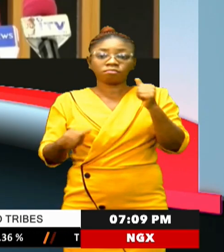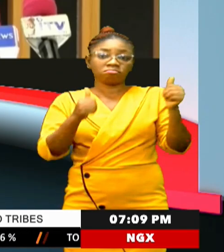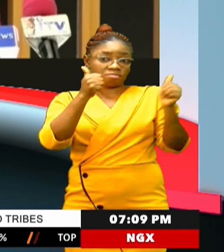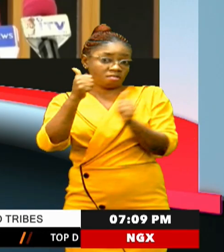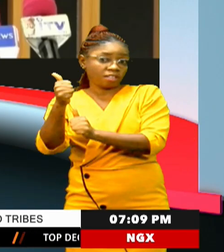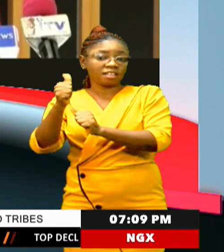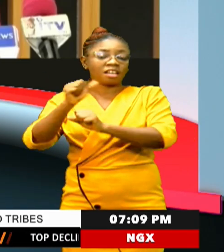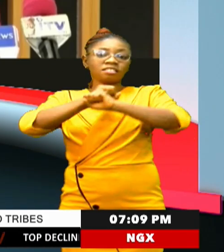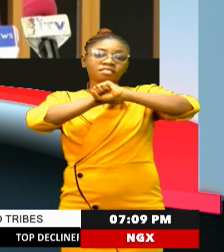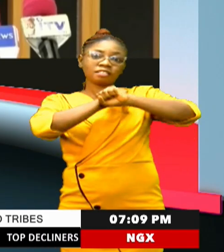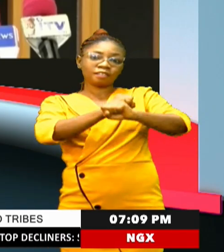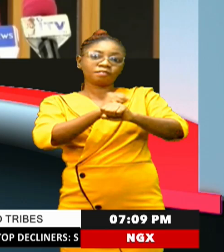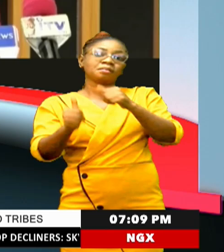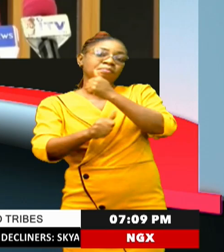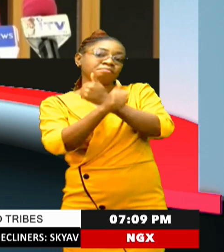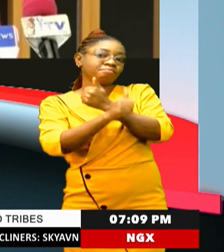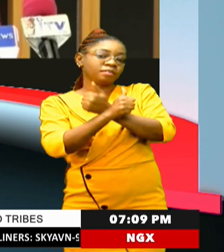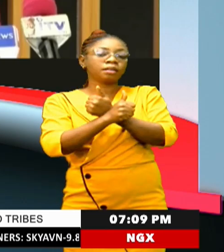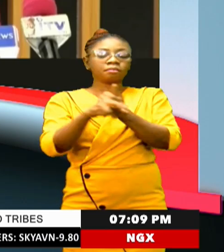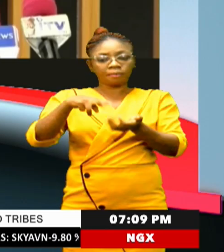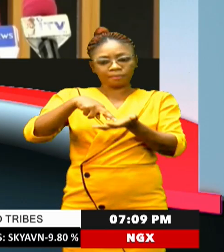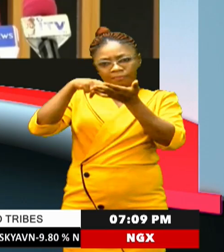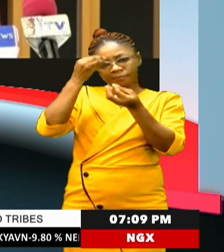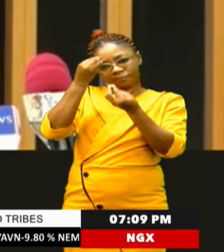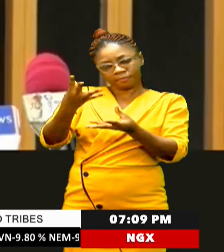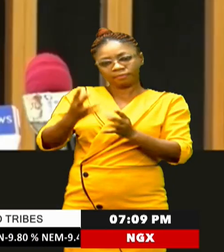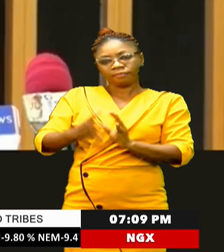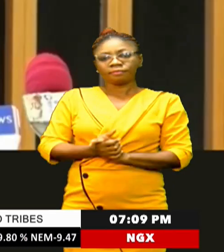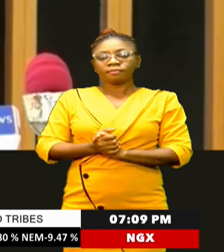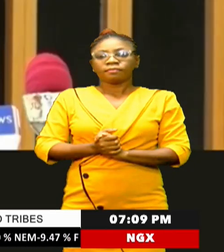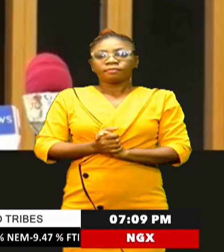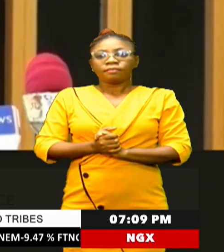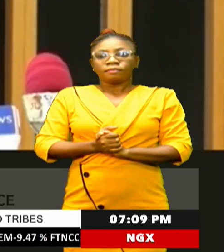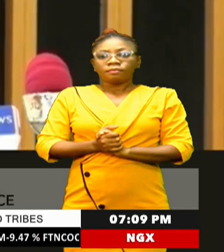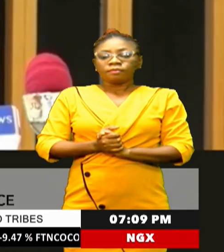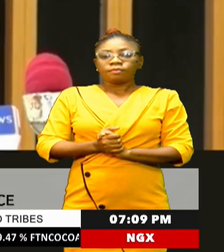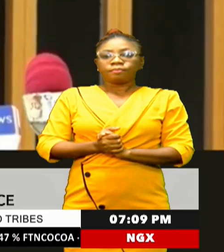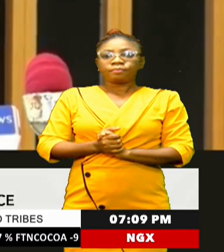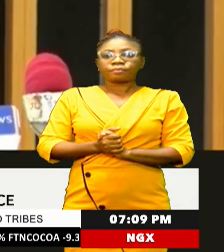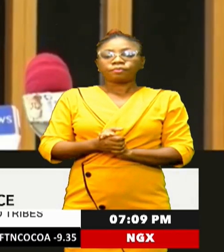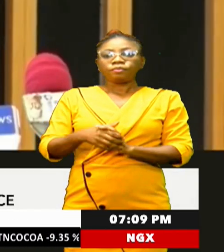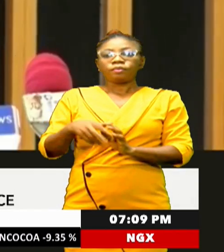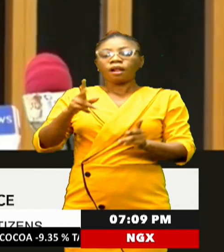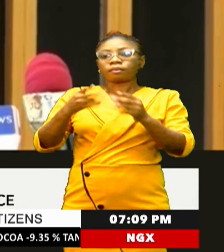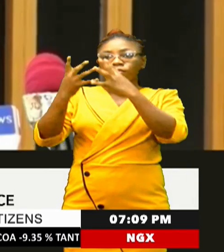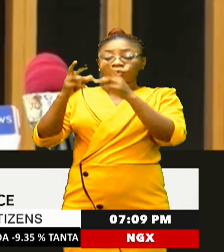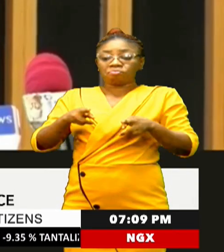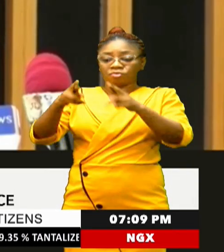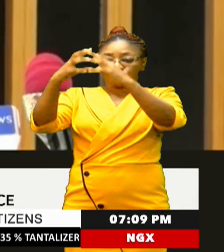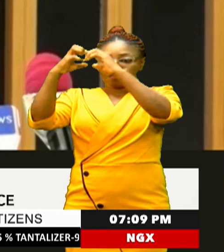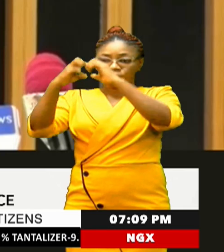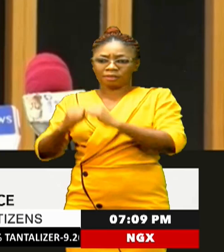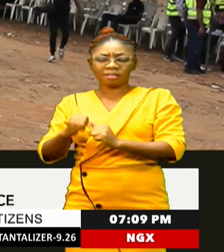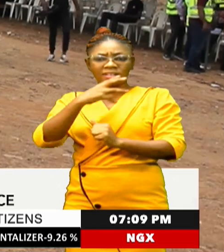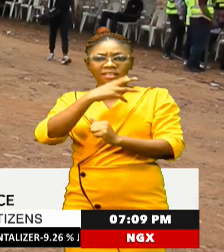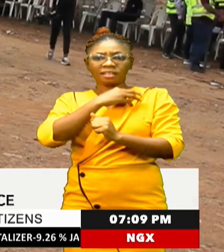becoming louder. Abdullah Mohammed reports. Trucks are falling down and the contractors are playing in